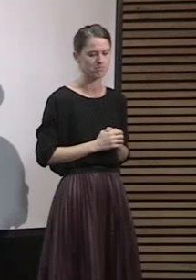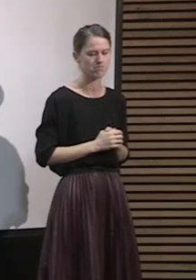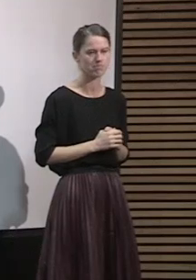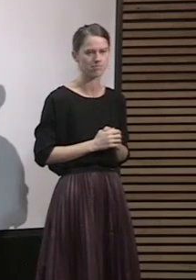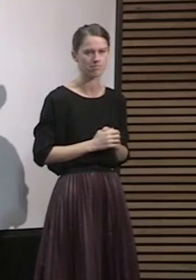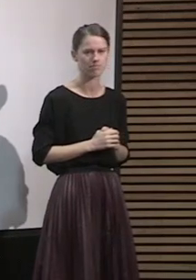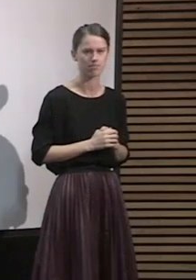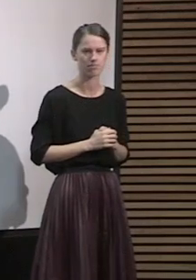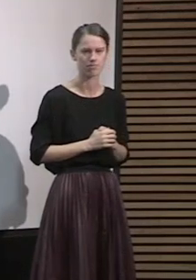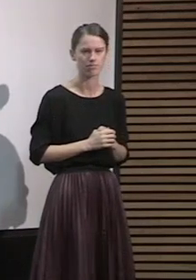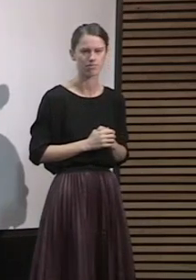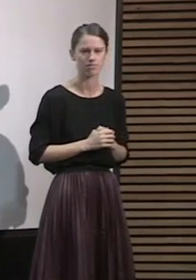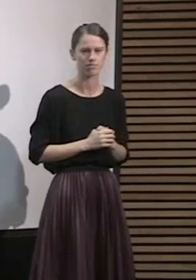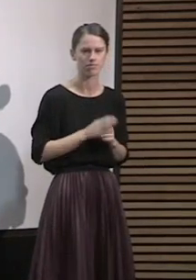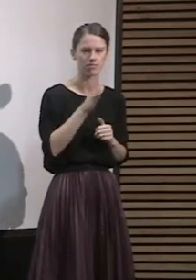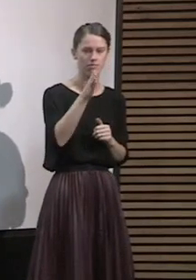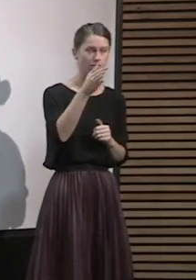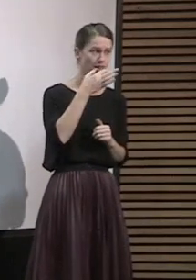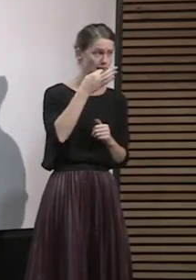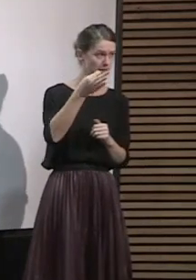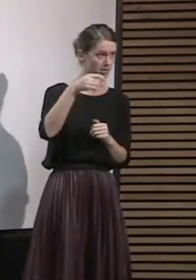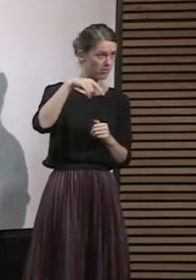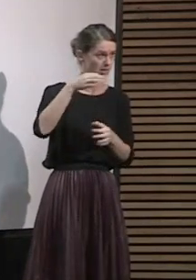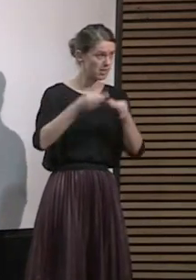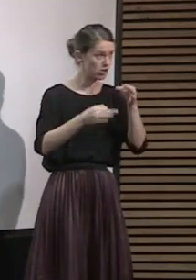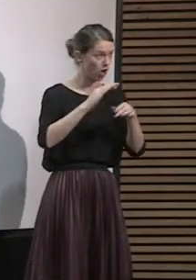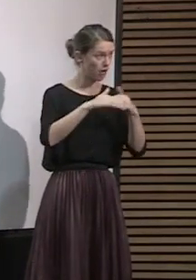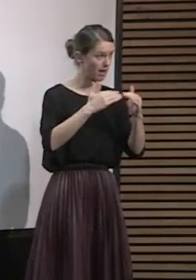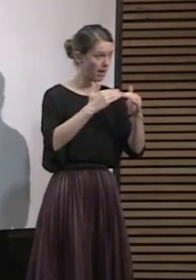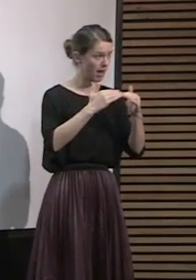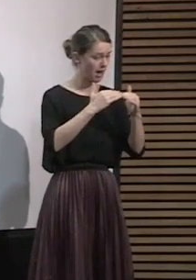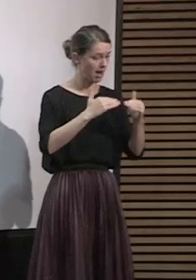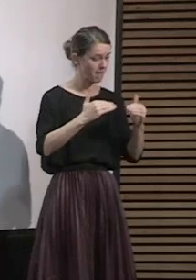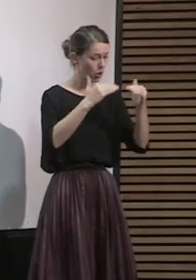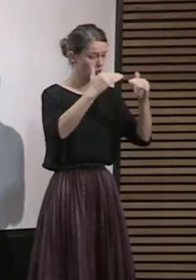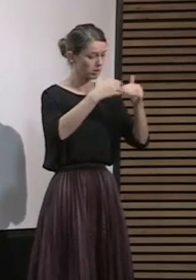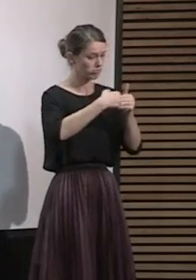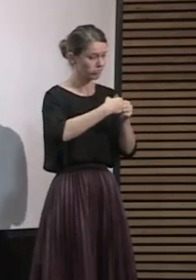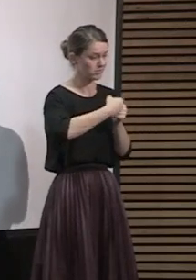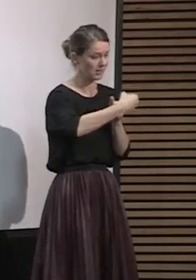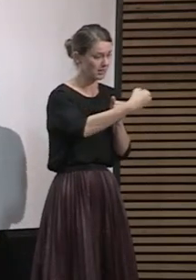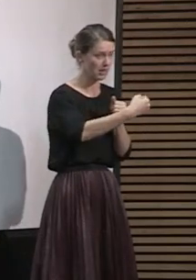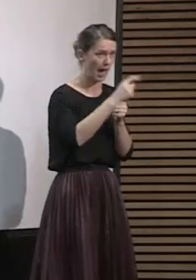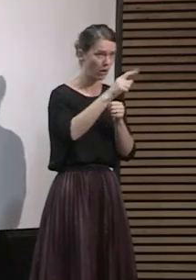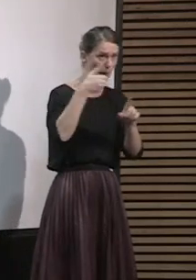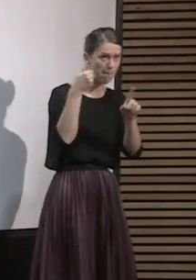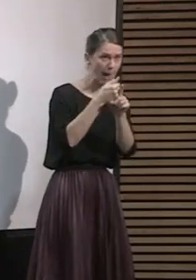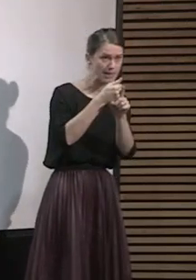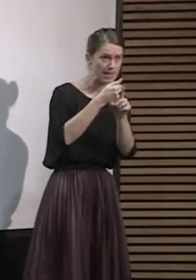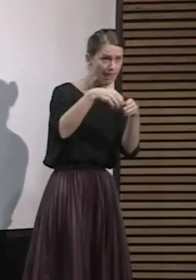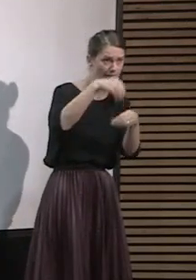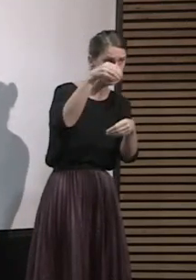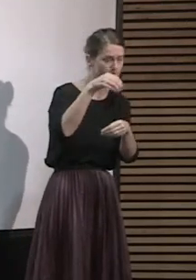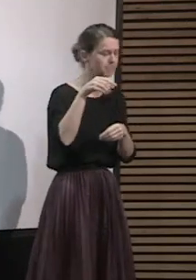confirmed. Mm. Prime Minister, what does today's decision mean for the timing of the election? Today, the most important focus